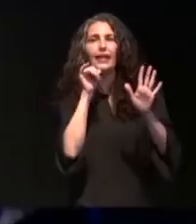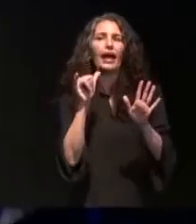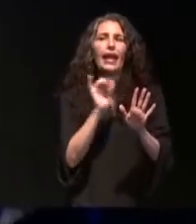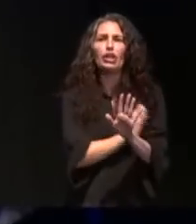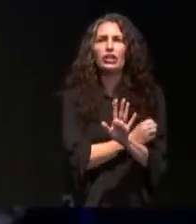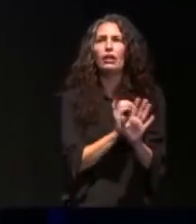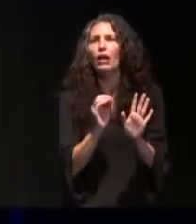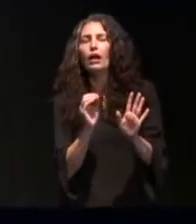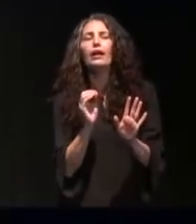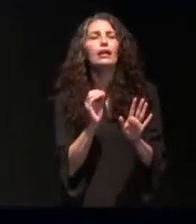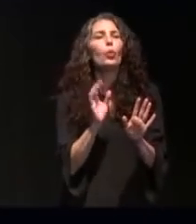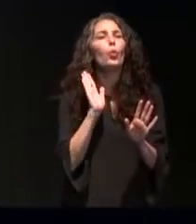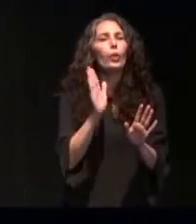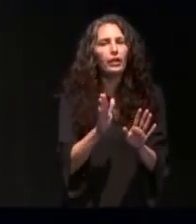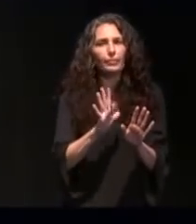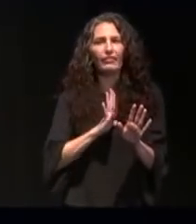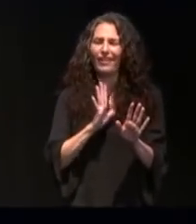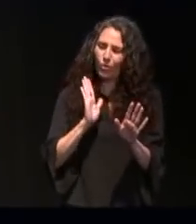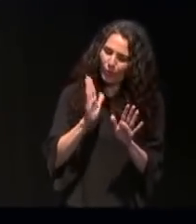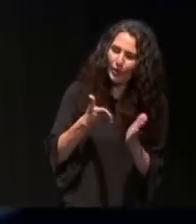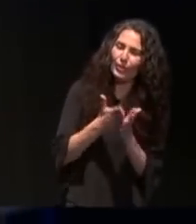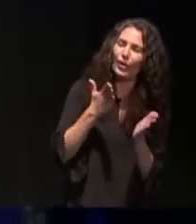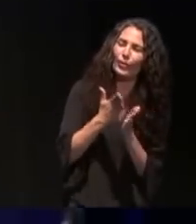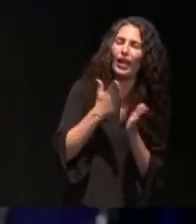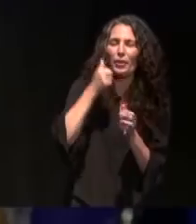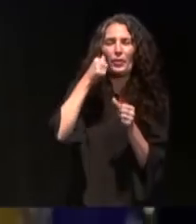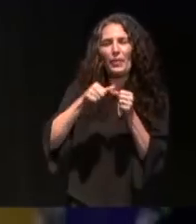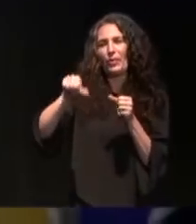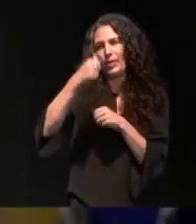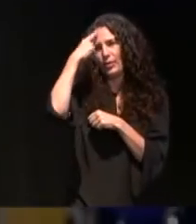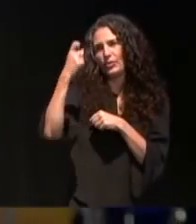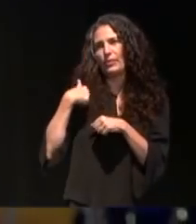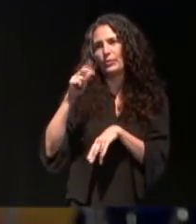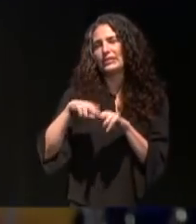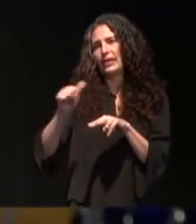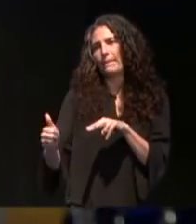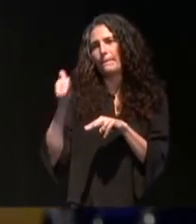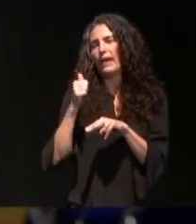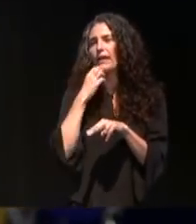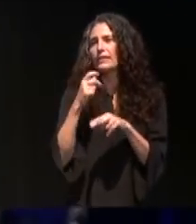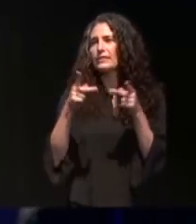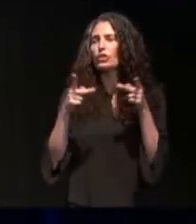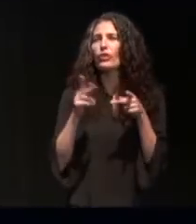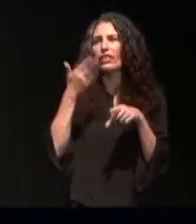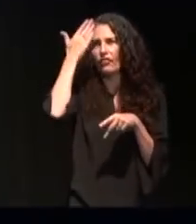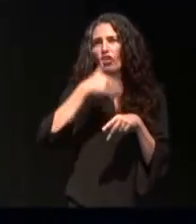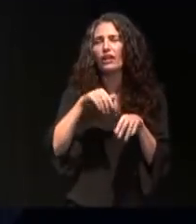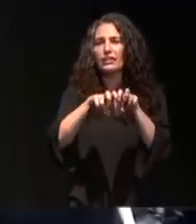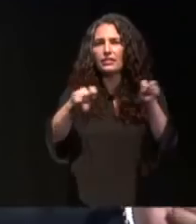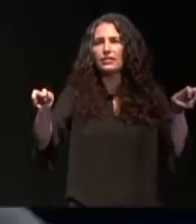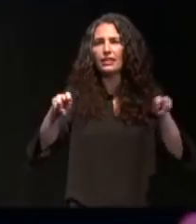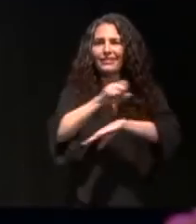all right, you see. I can remember another one where I was sitting in the back of a sanctuary, and up in the front on the stage was